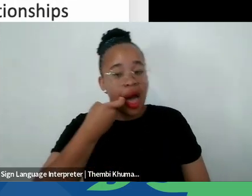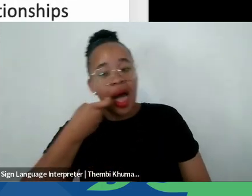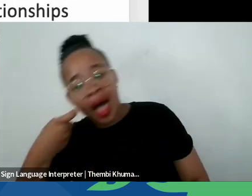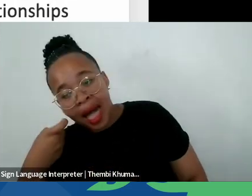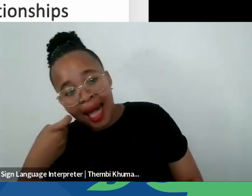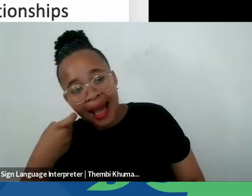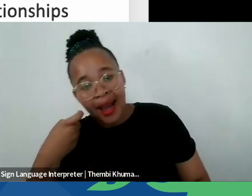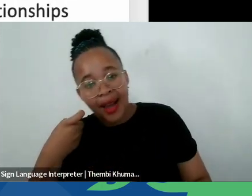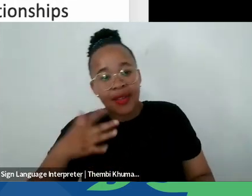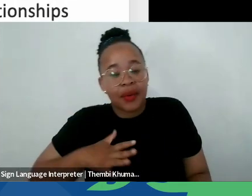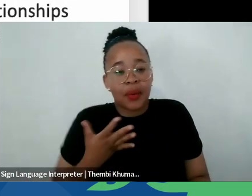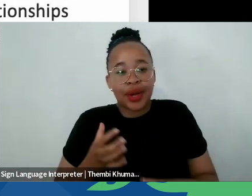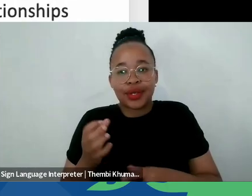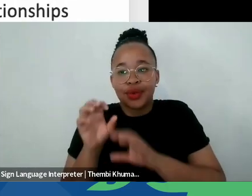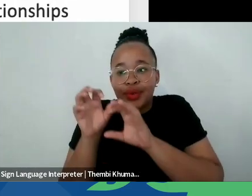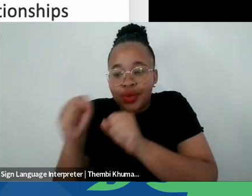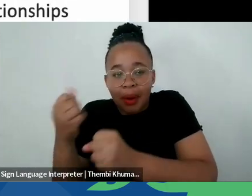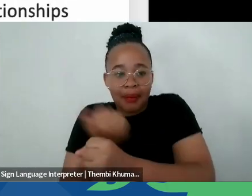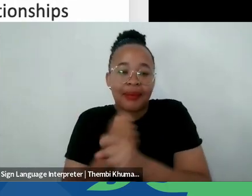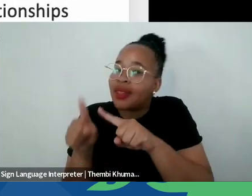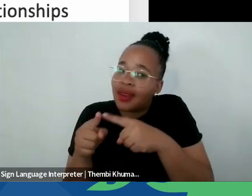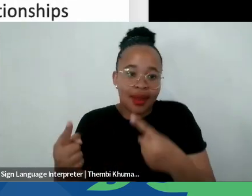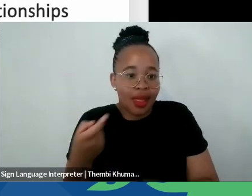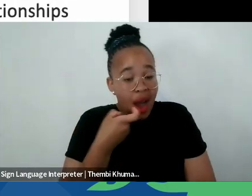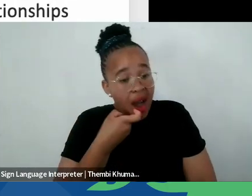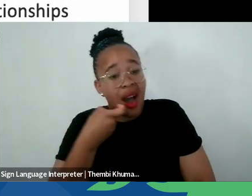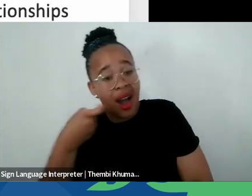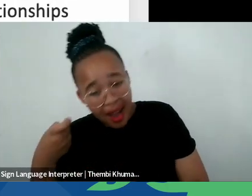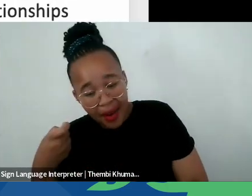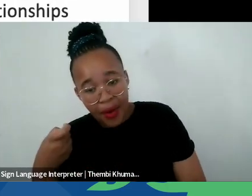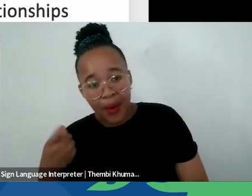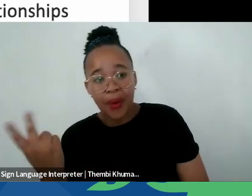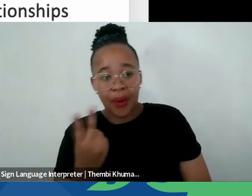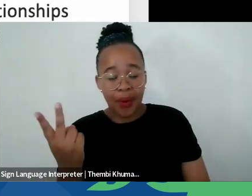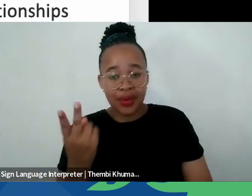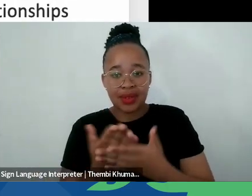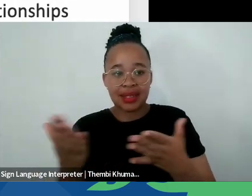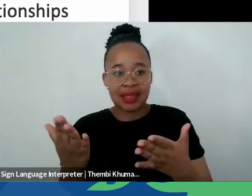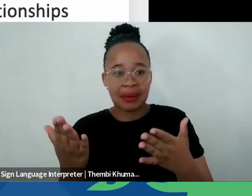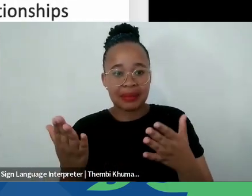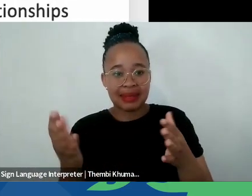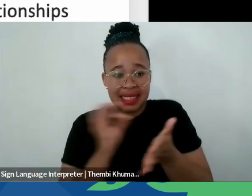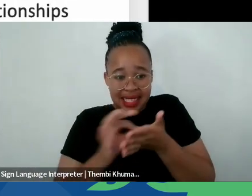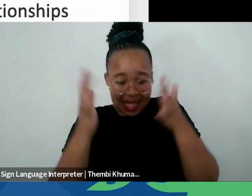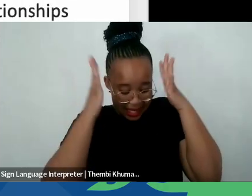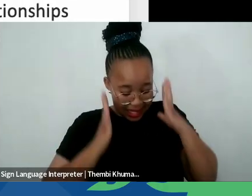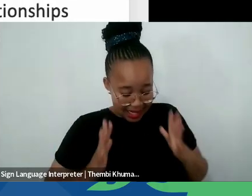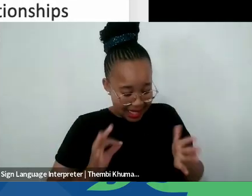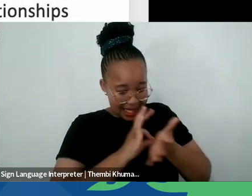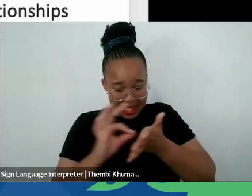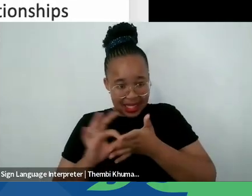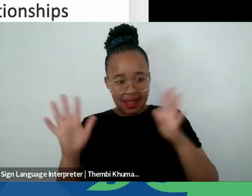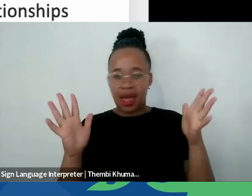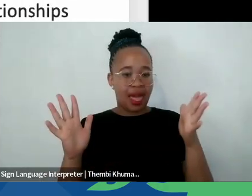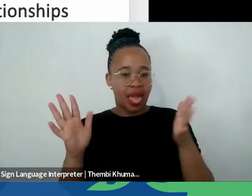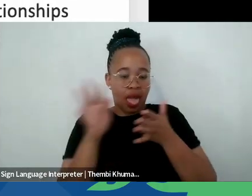They don't hygiene and so on. And there's a very, very deep-seated resentment of what